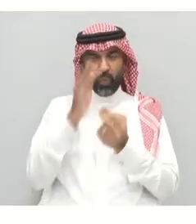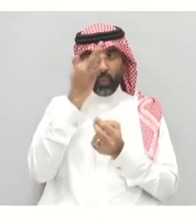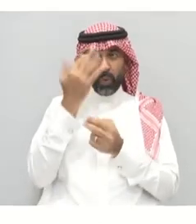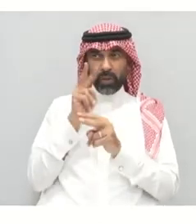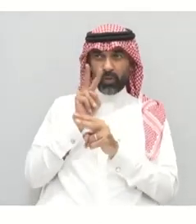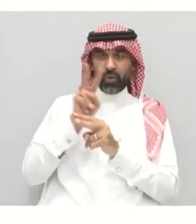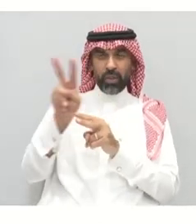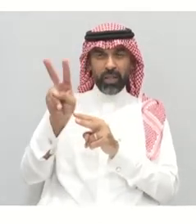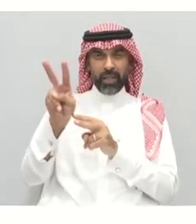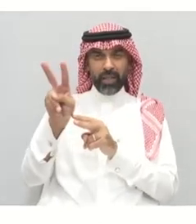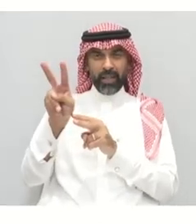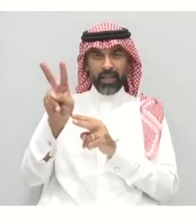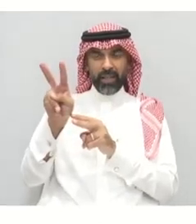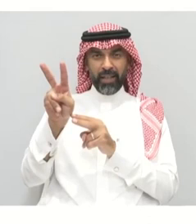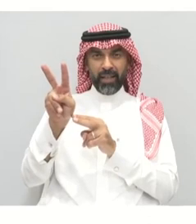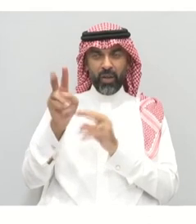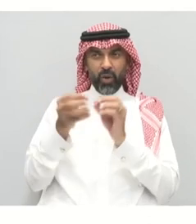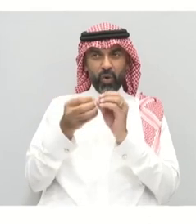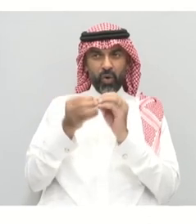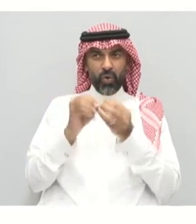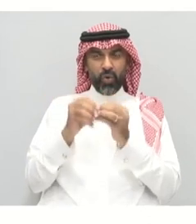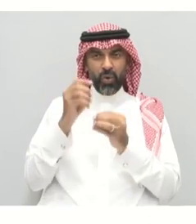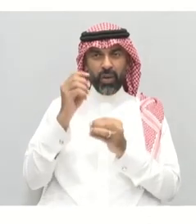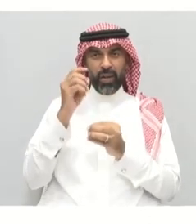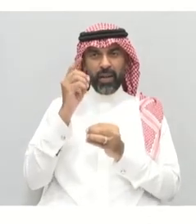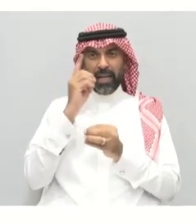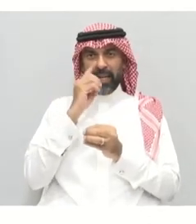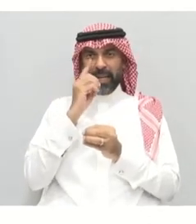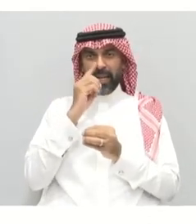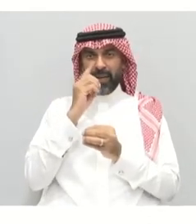When you see a